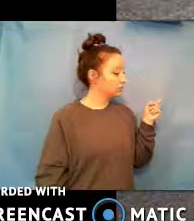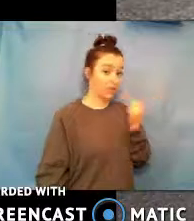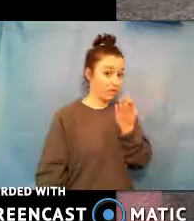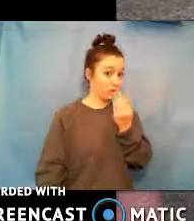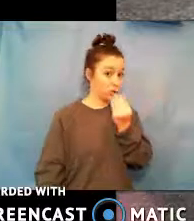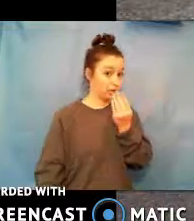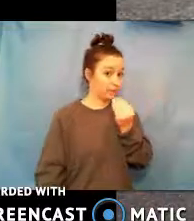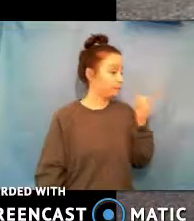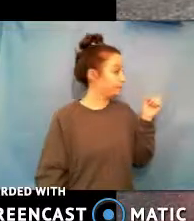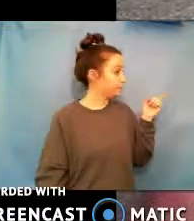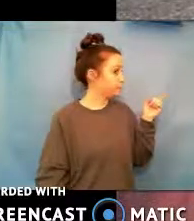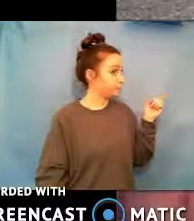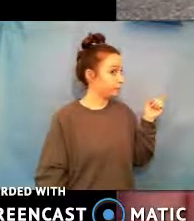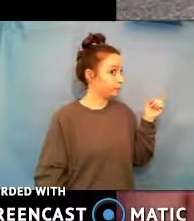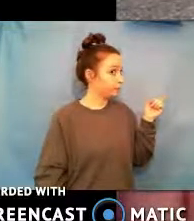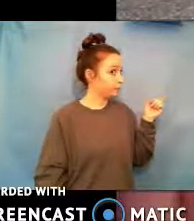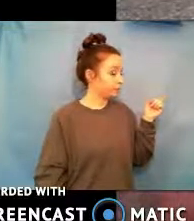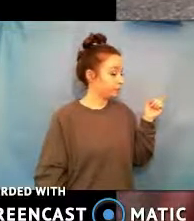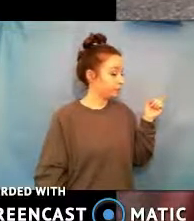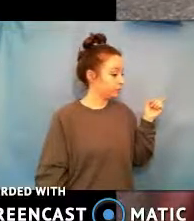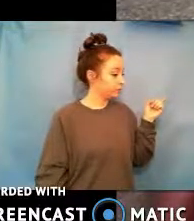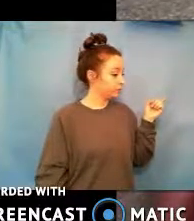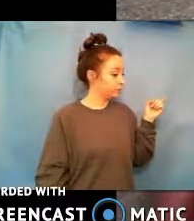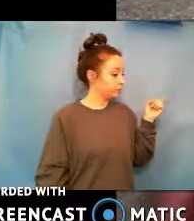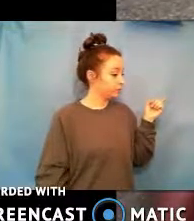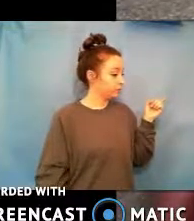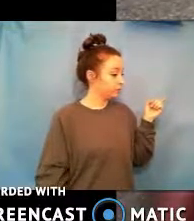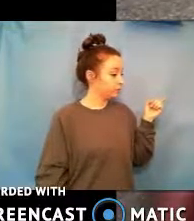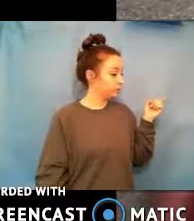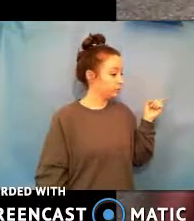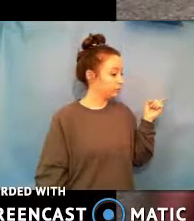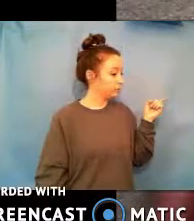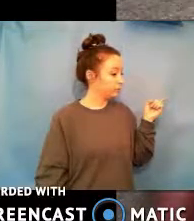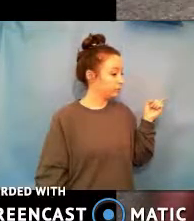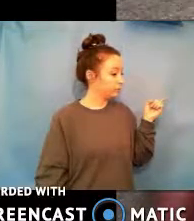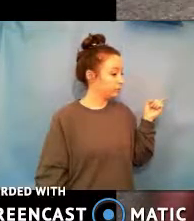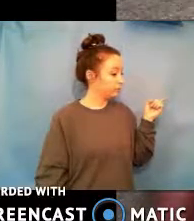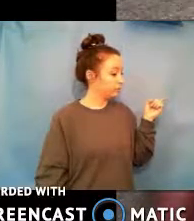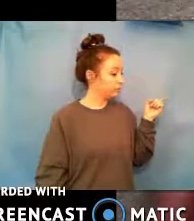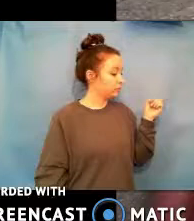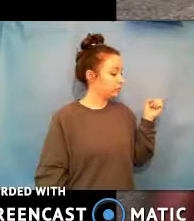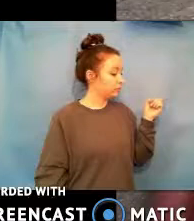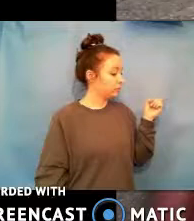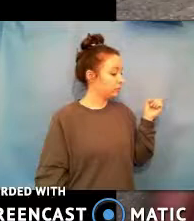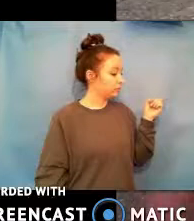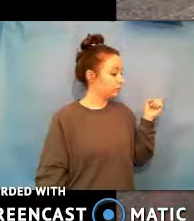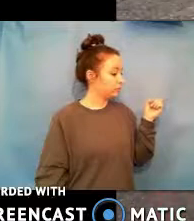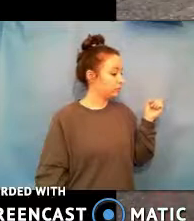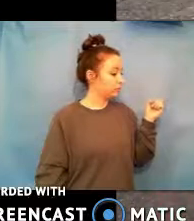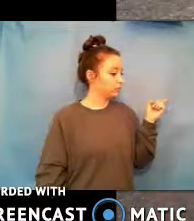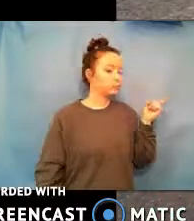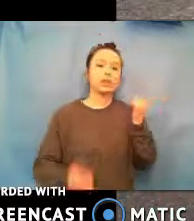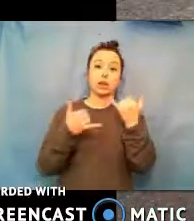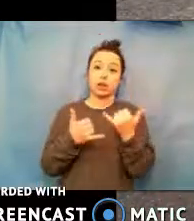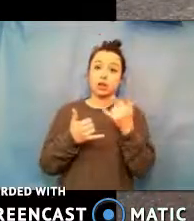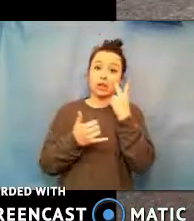14. Now I'm going to take away 6. Ready? 1, 2, 3, 4, 5, 6.